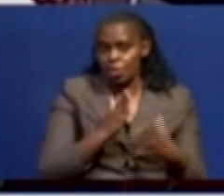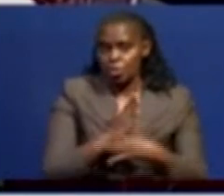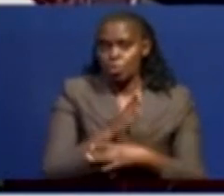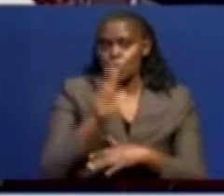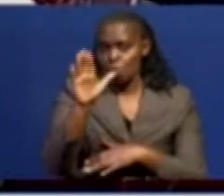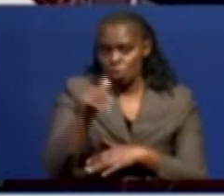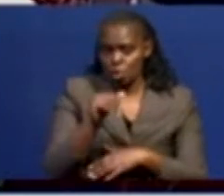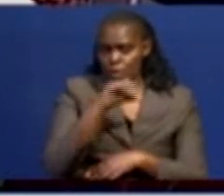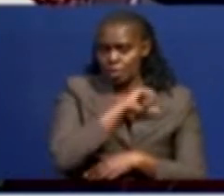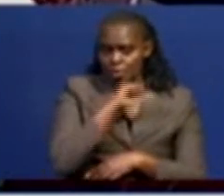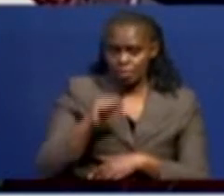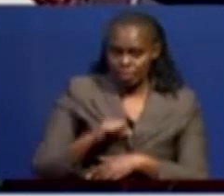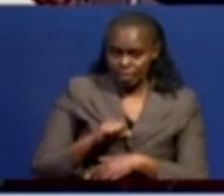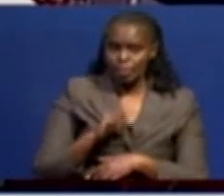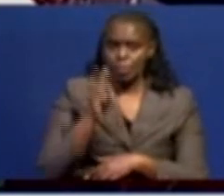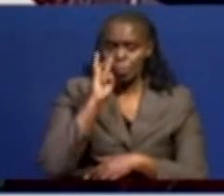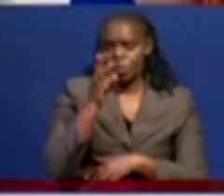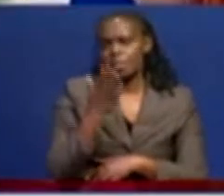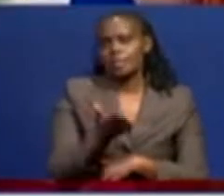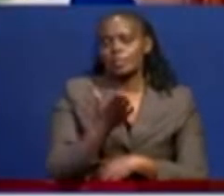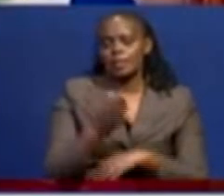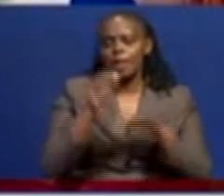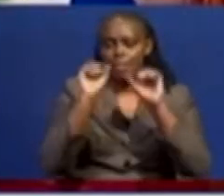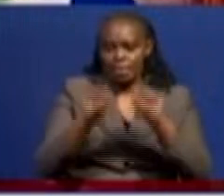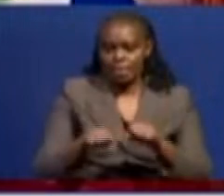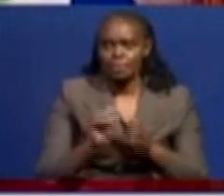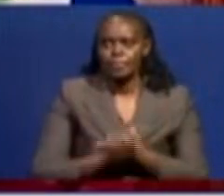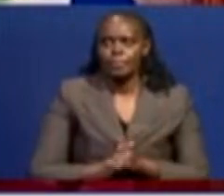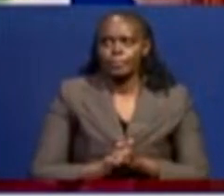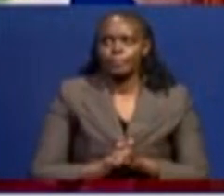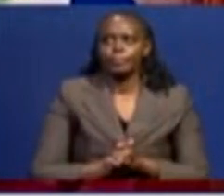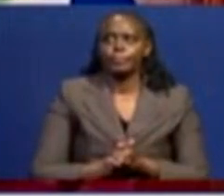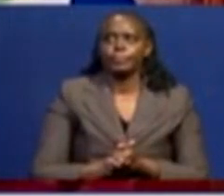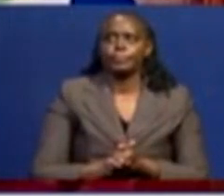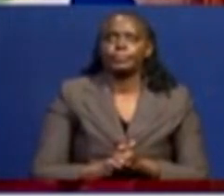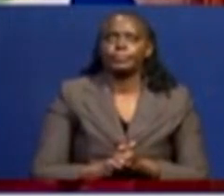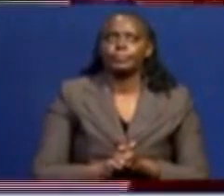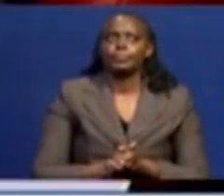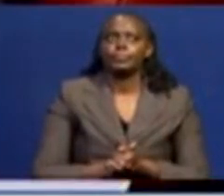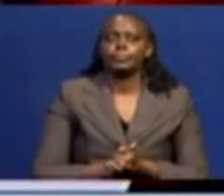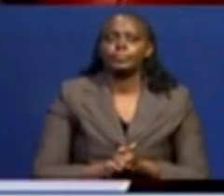that effect through the summoning by the Senate? Yes.